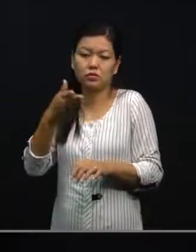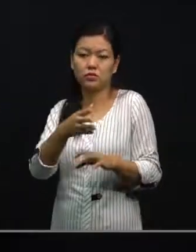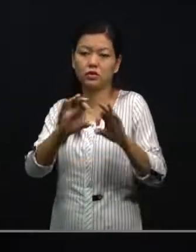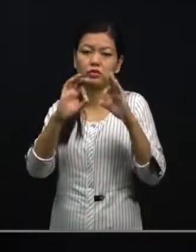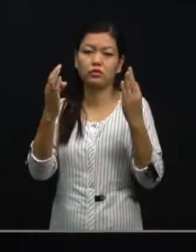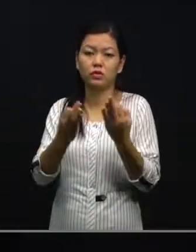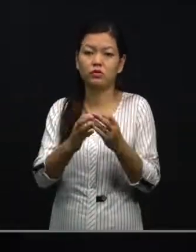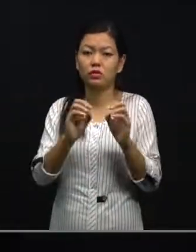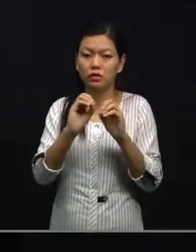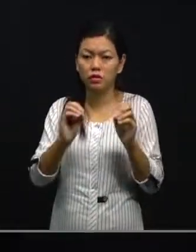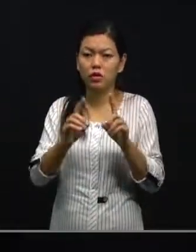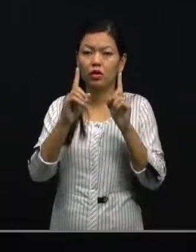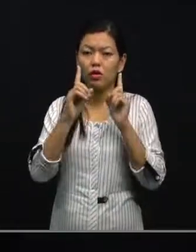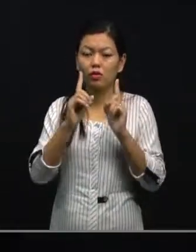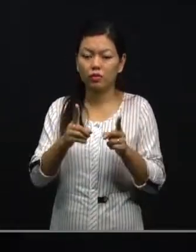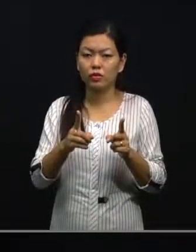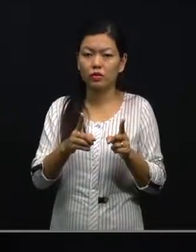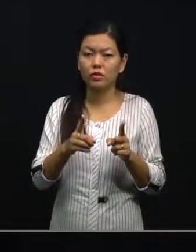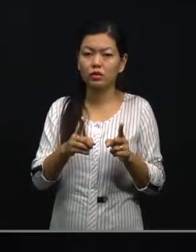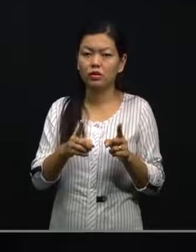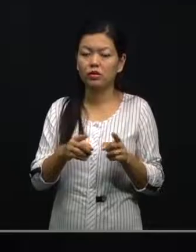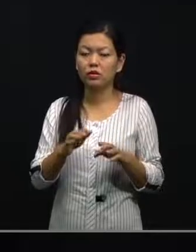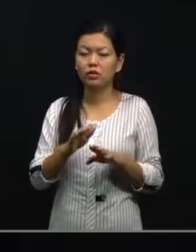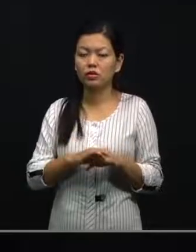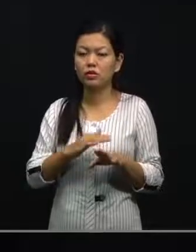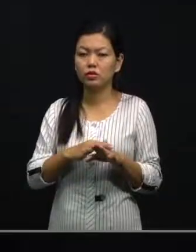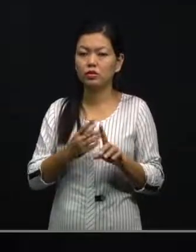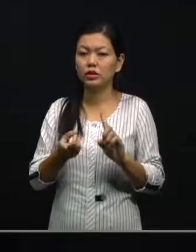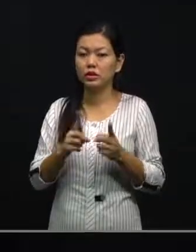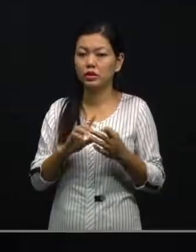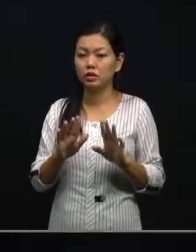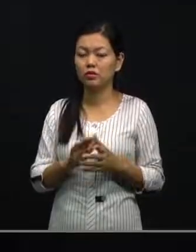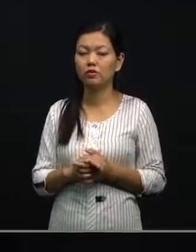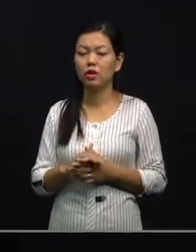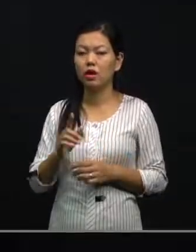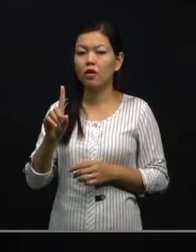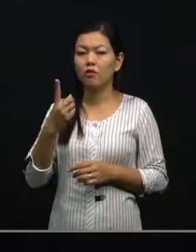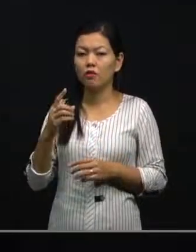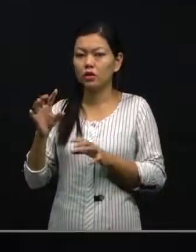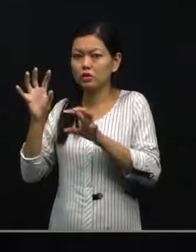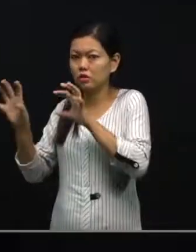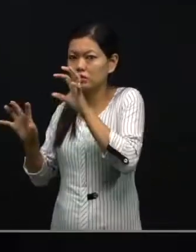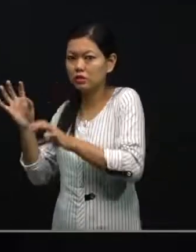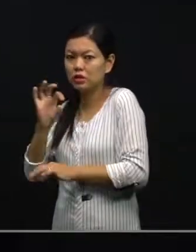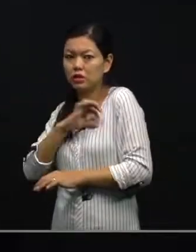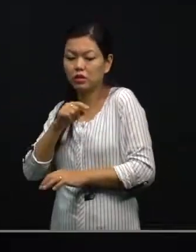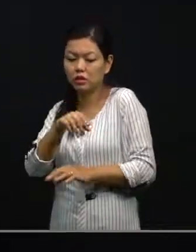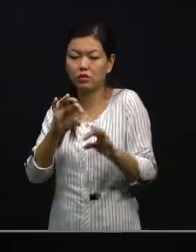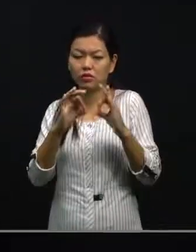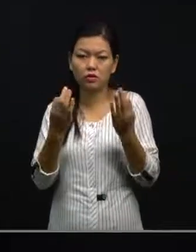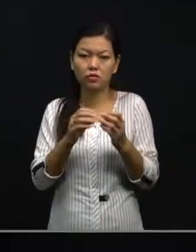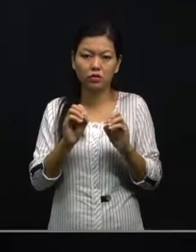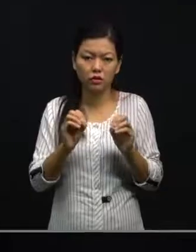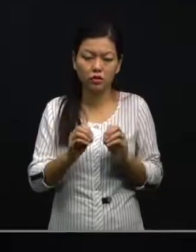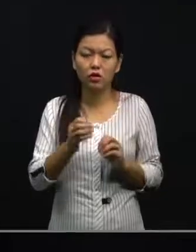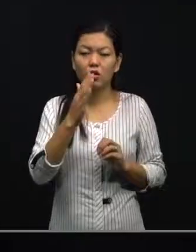lot of mischiefs and a lot of mishaps to the ghost. Remember the famous butter slide where the ghost had to fall